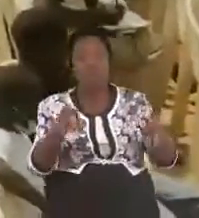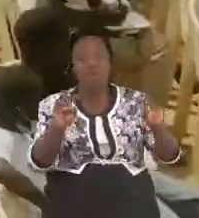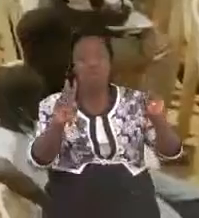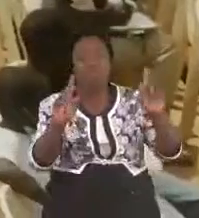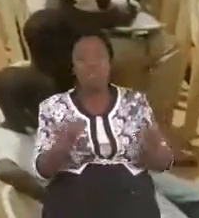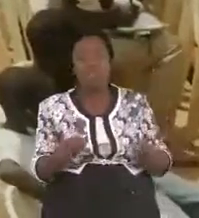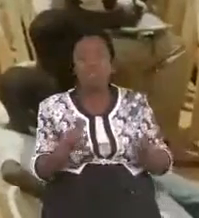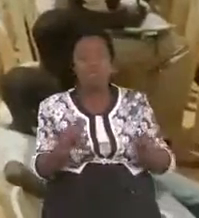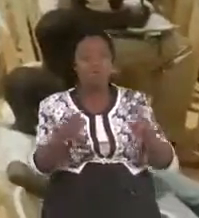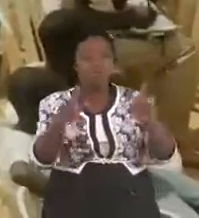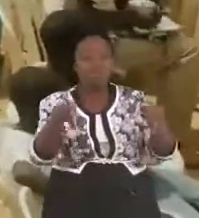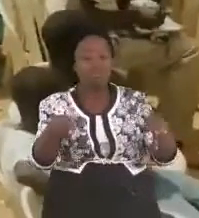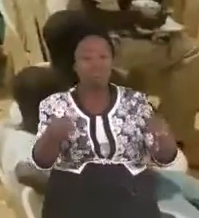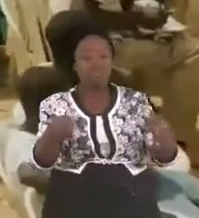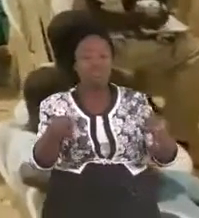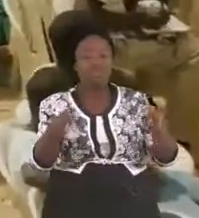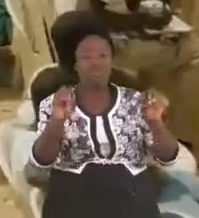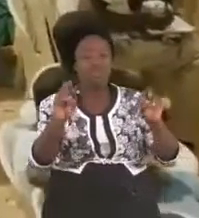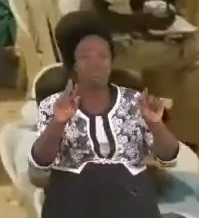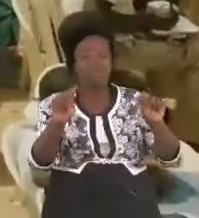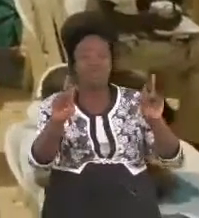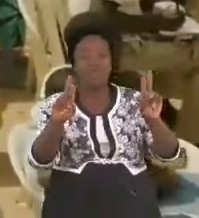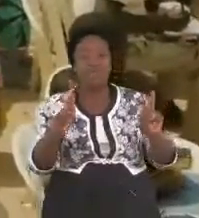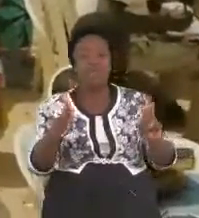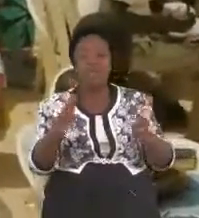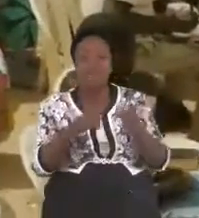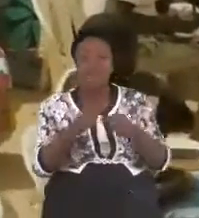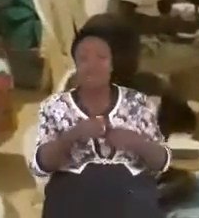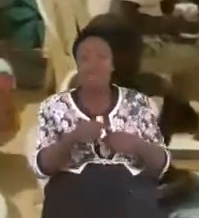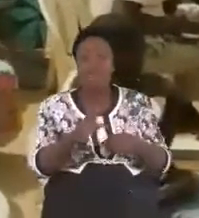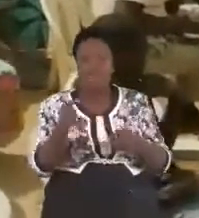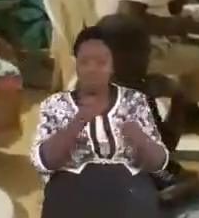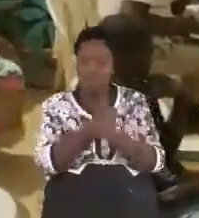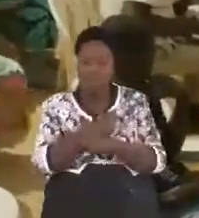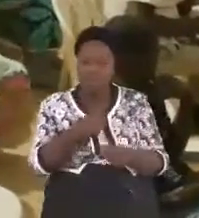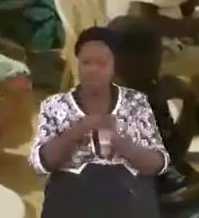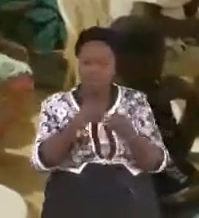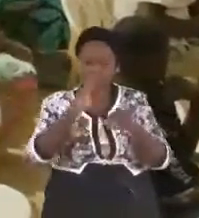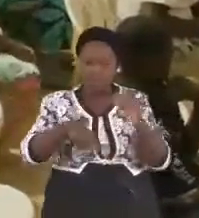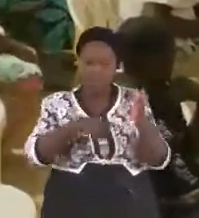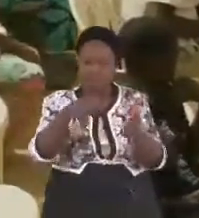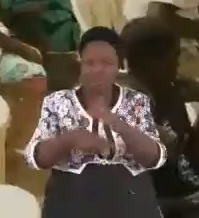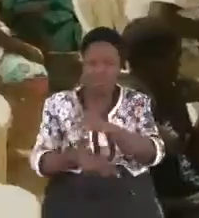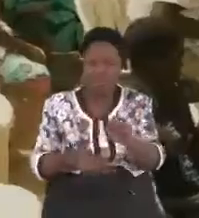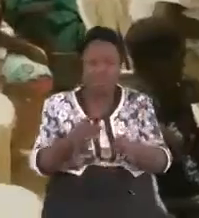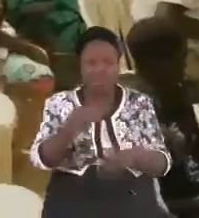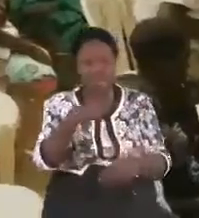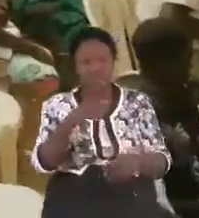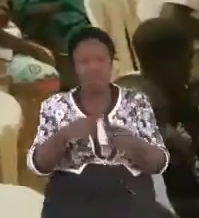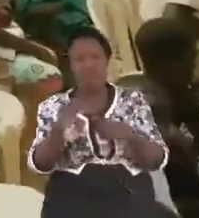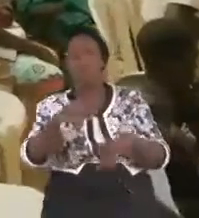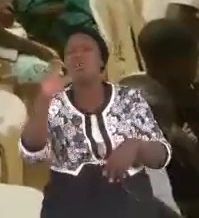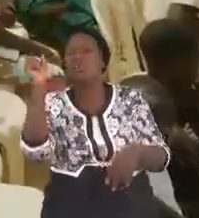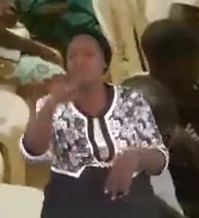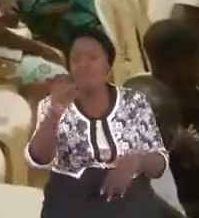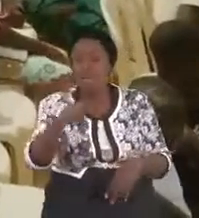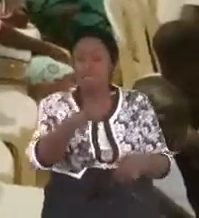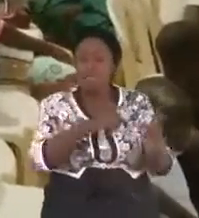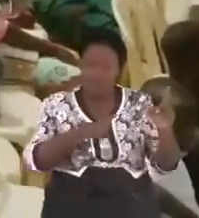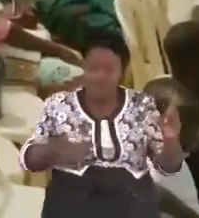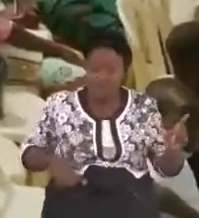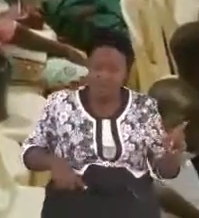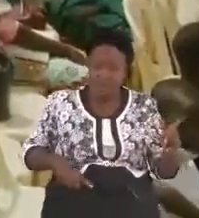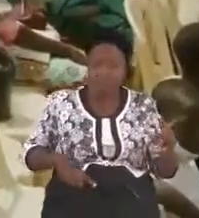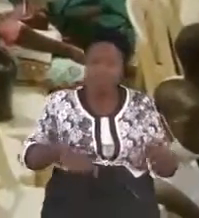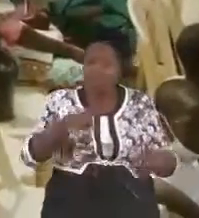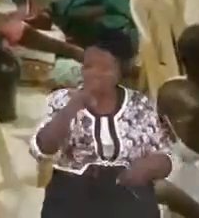jonas lopez thou me more than these it says unto him ye lord yes lord that